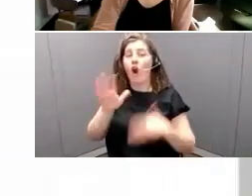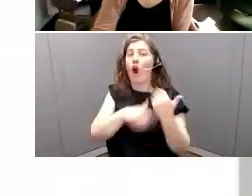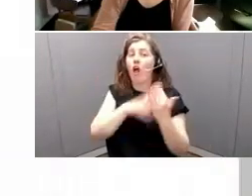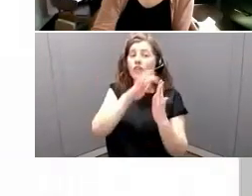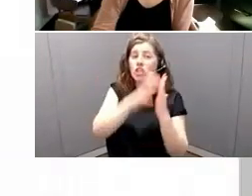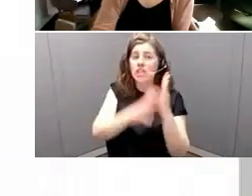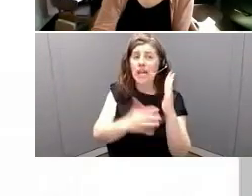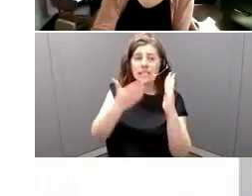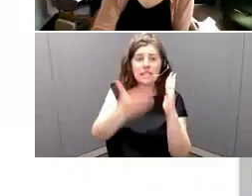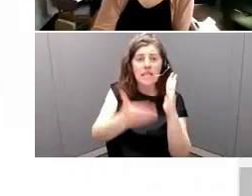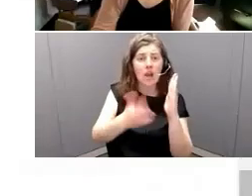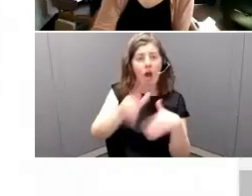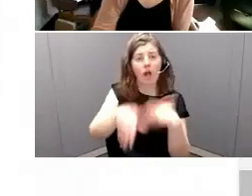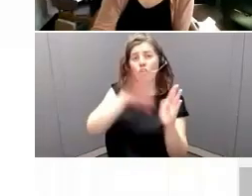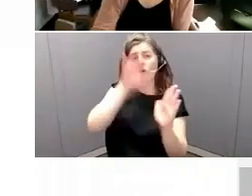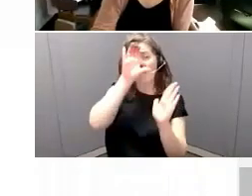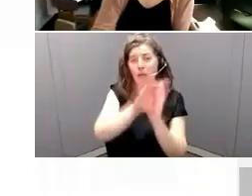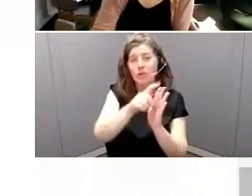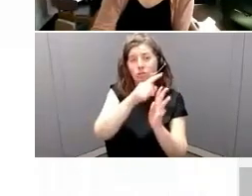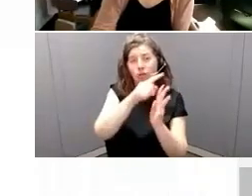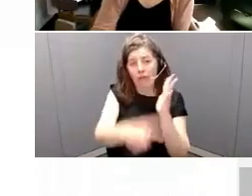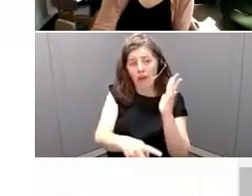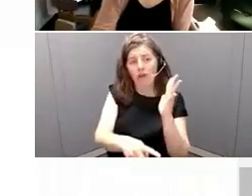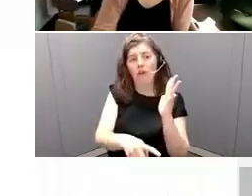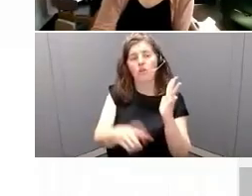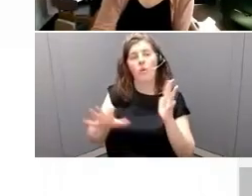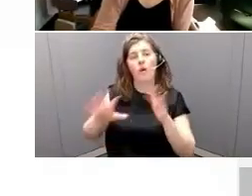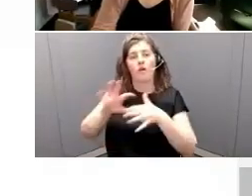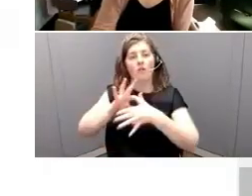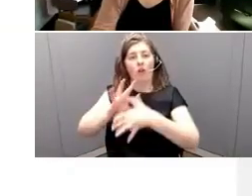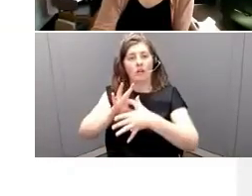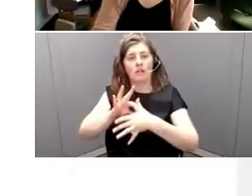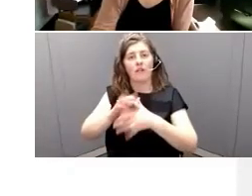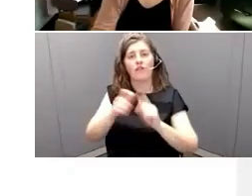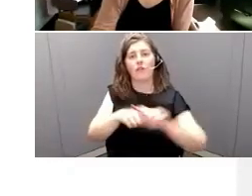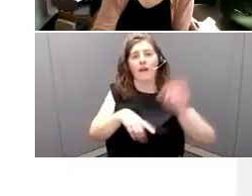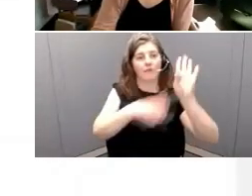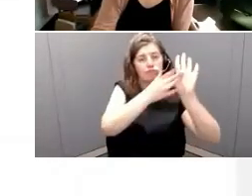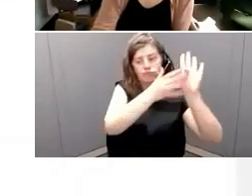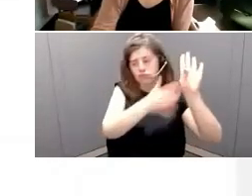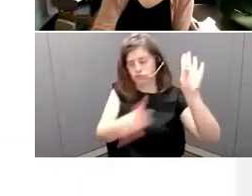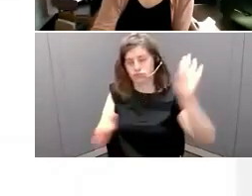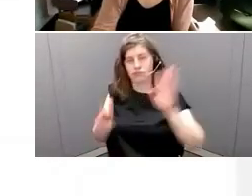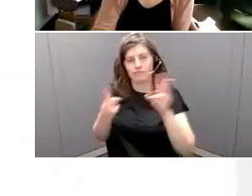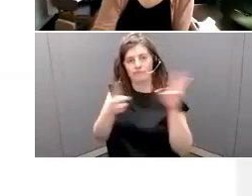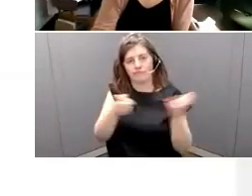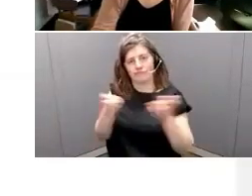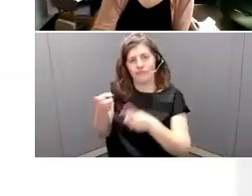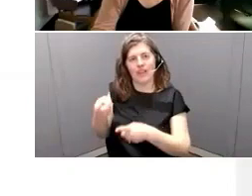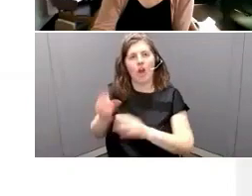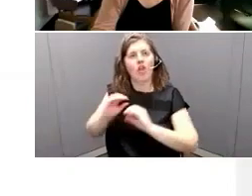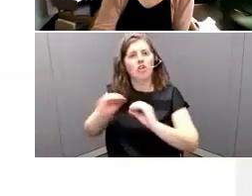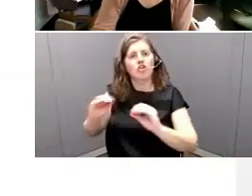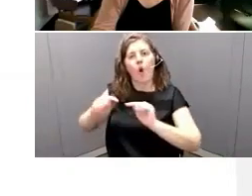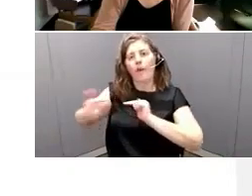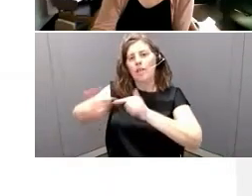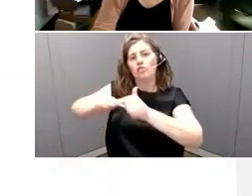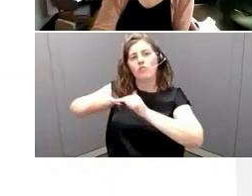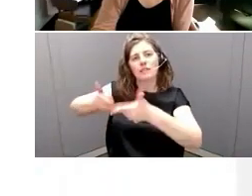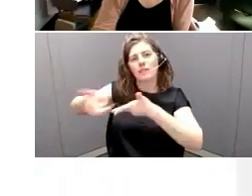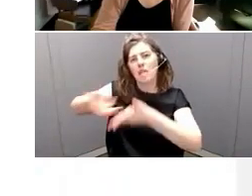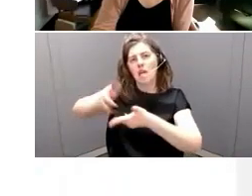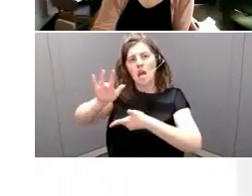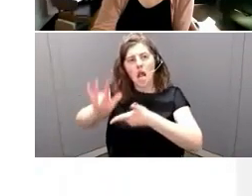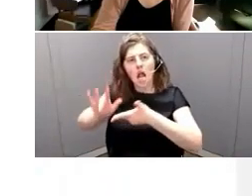here, all of your images here, and your content is here from A to Z. However, there is no interactivity and